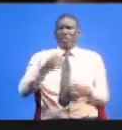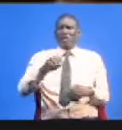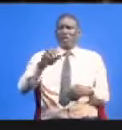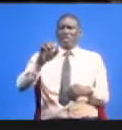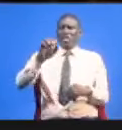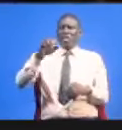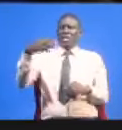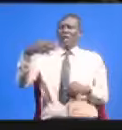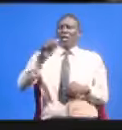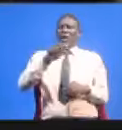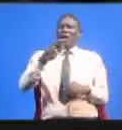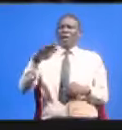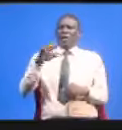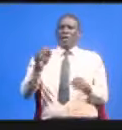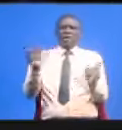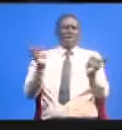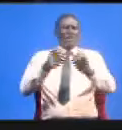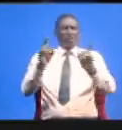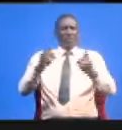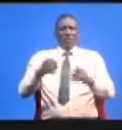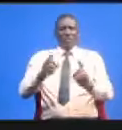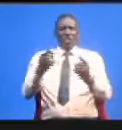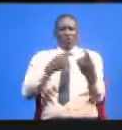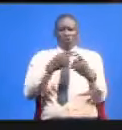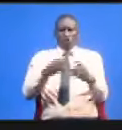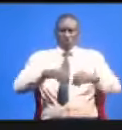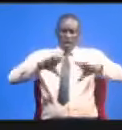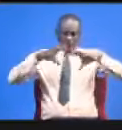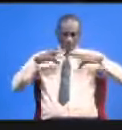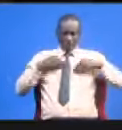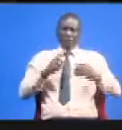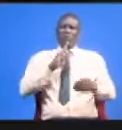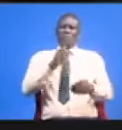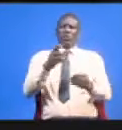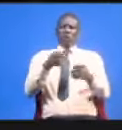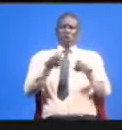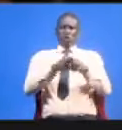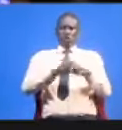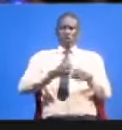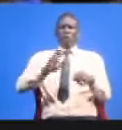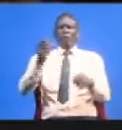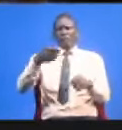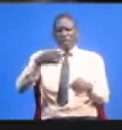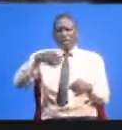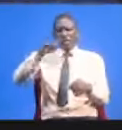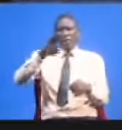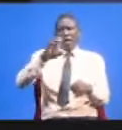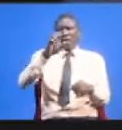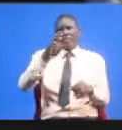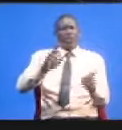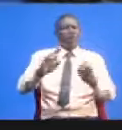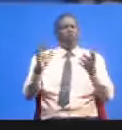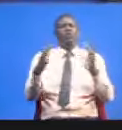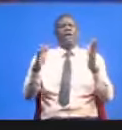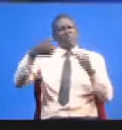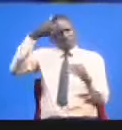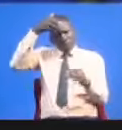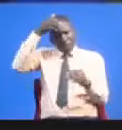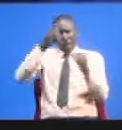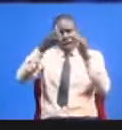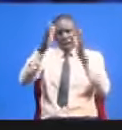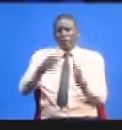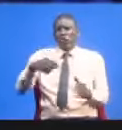Kamala Harris was yet to give her concession speech. Neither had President Joe Biden congratulated Trump, a man